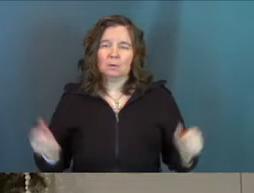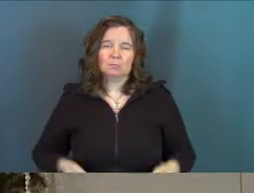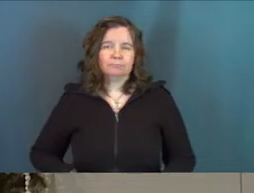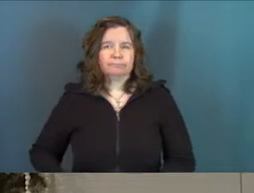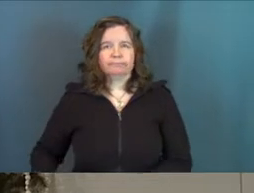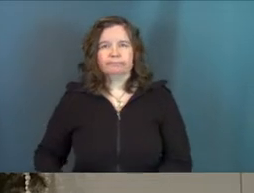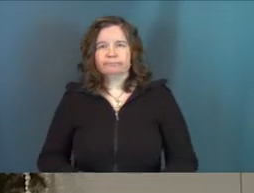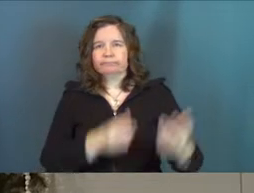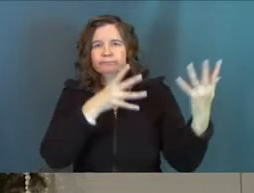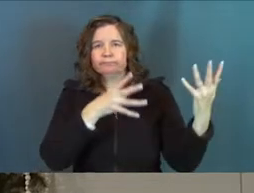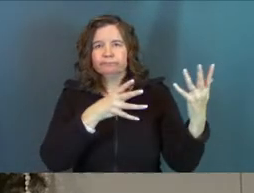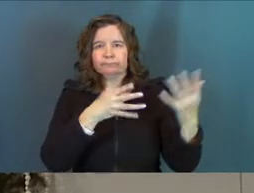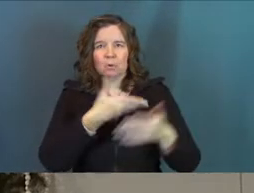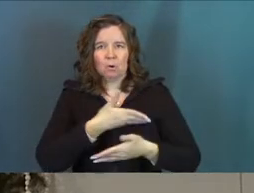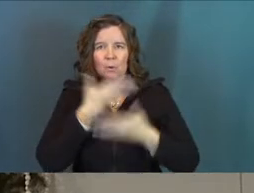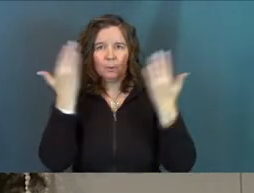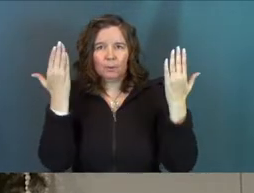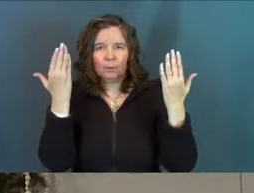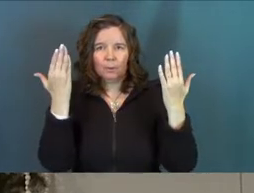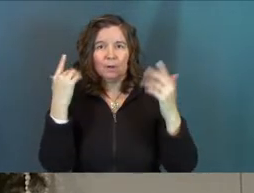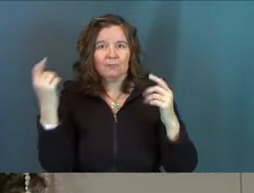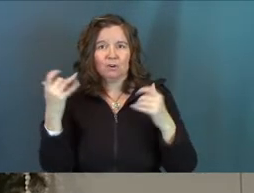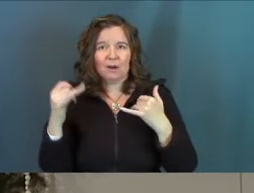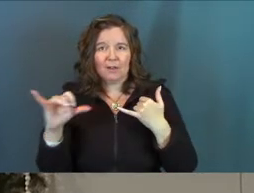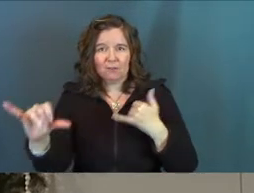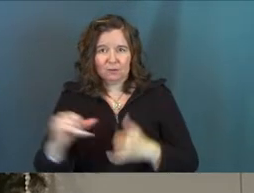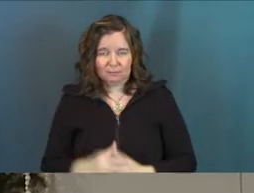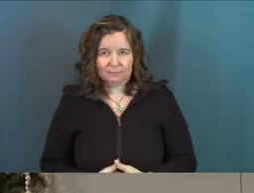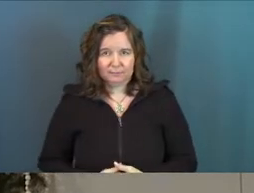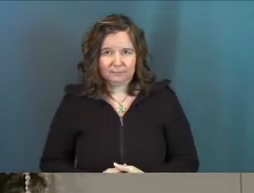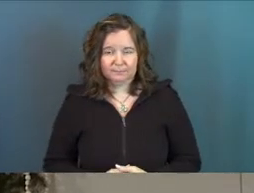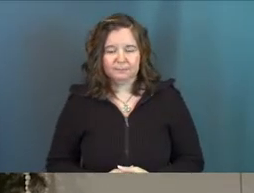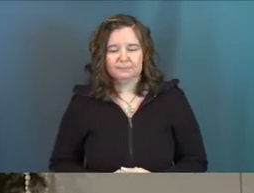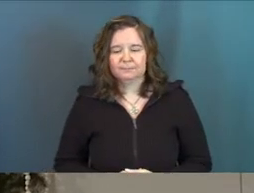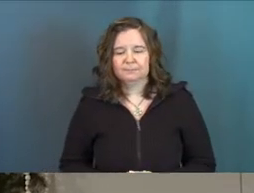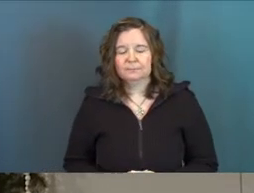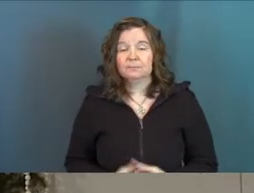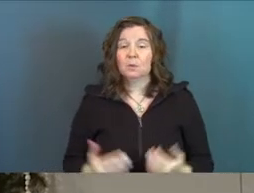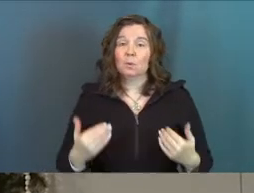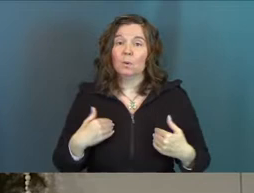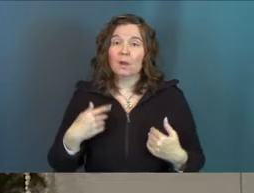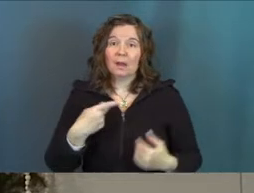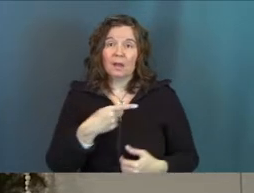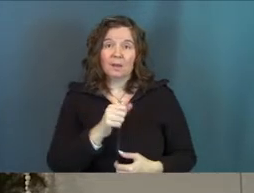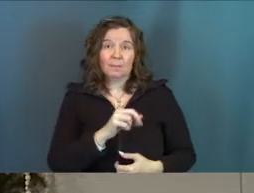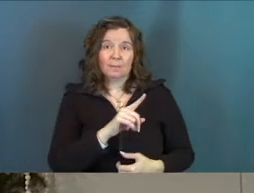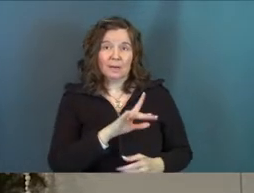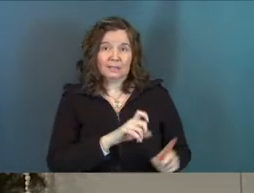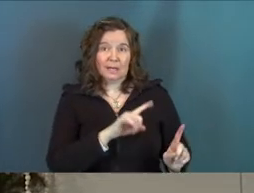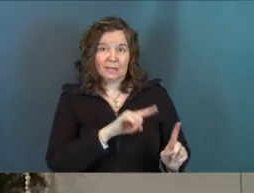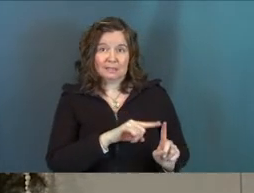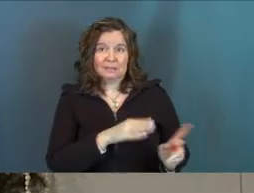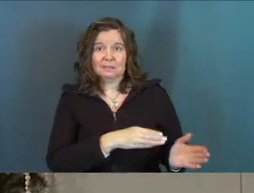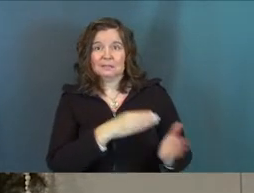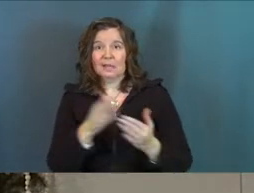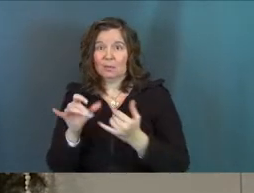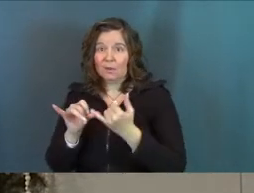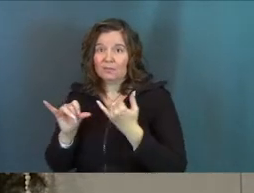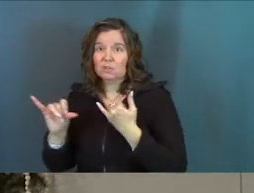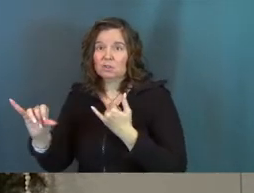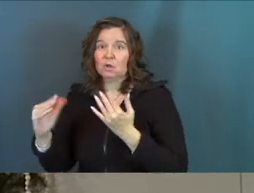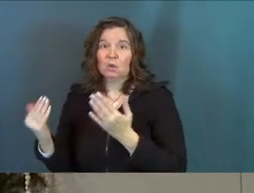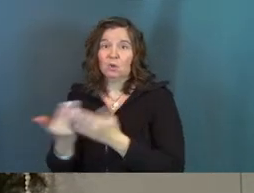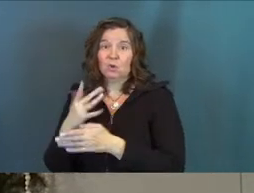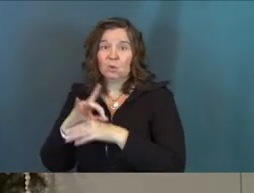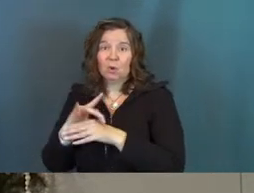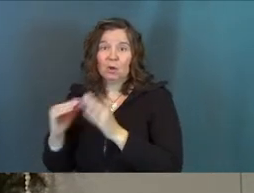these things are gone forever.'" So we've got paradise, and then we have for eternity, new